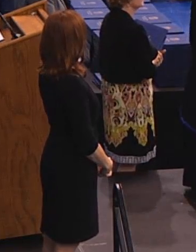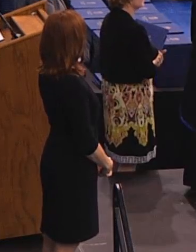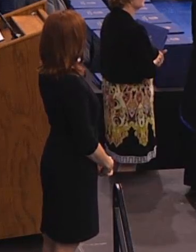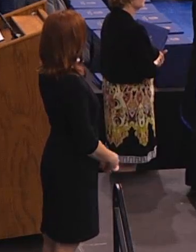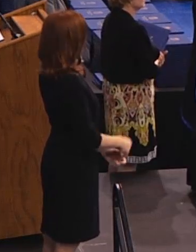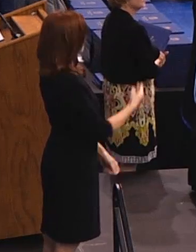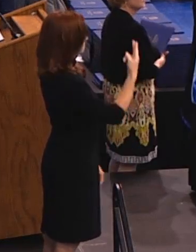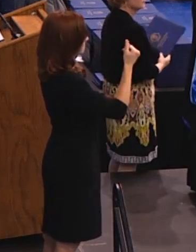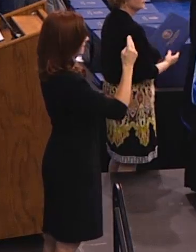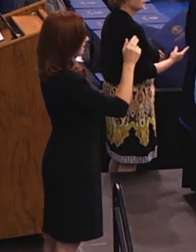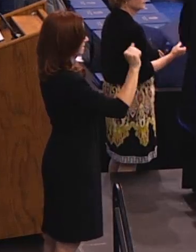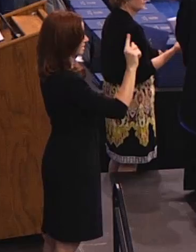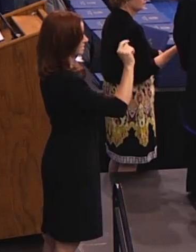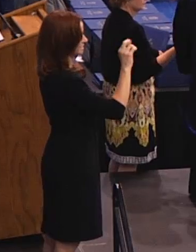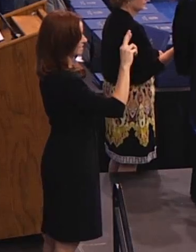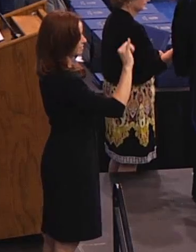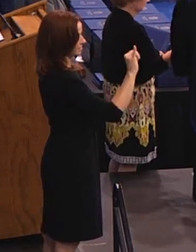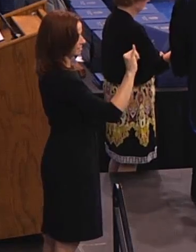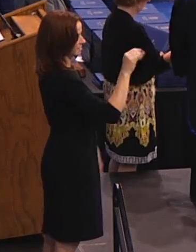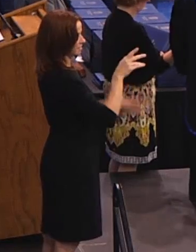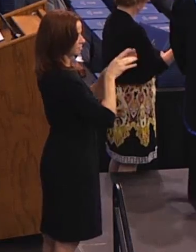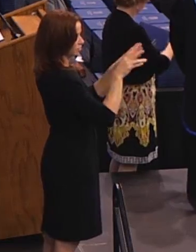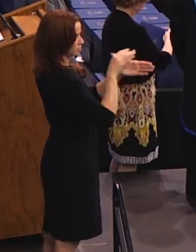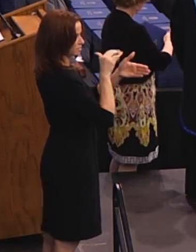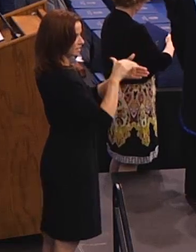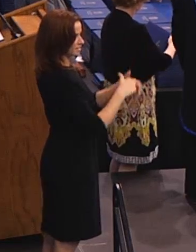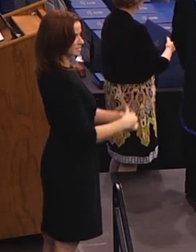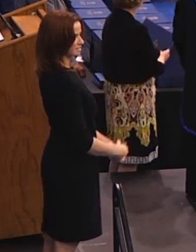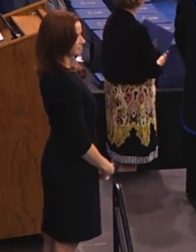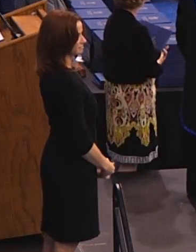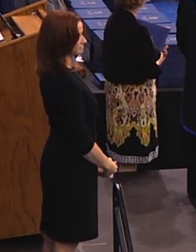Hannah Victoria Terry, General Studies.